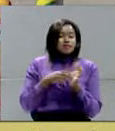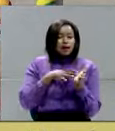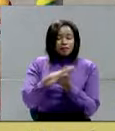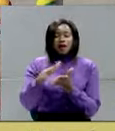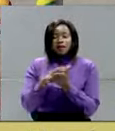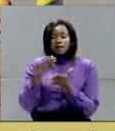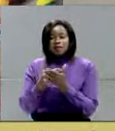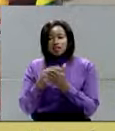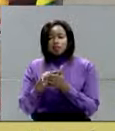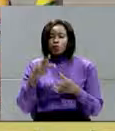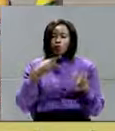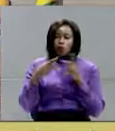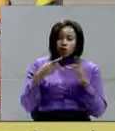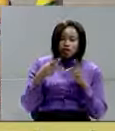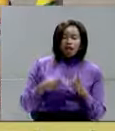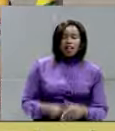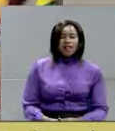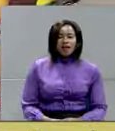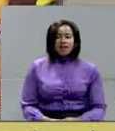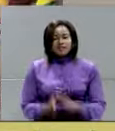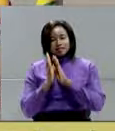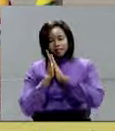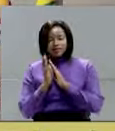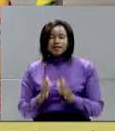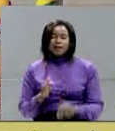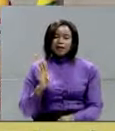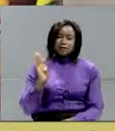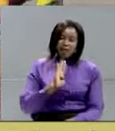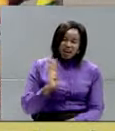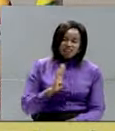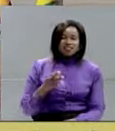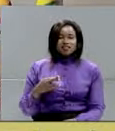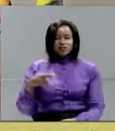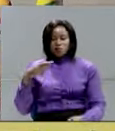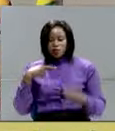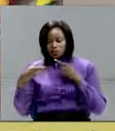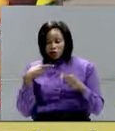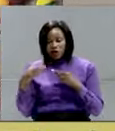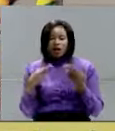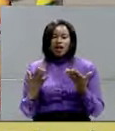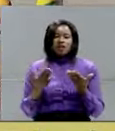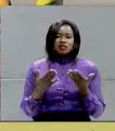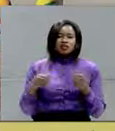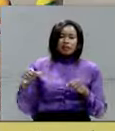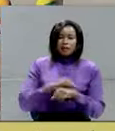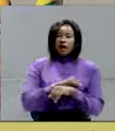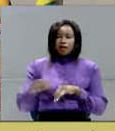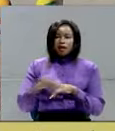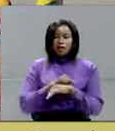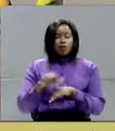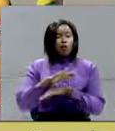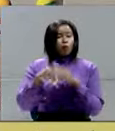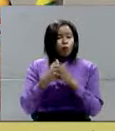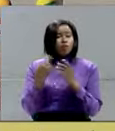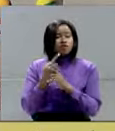Hotel, accommodation, bars, restaurants, shoe shiners, all businesses